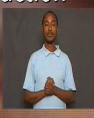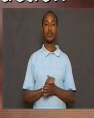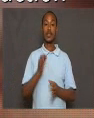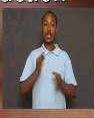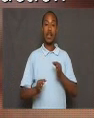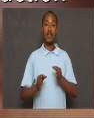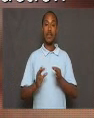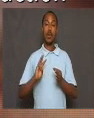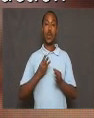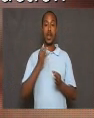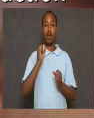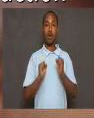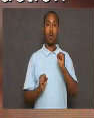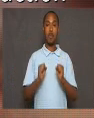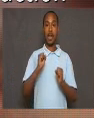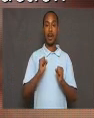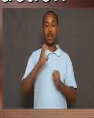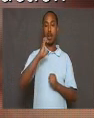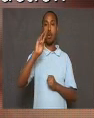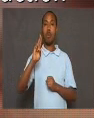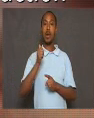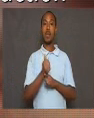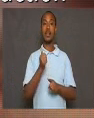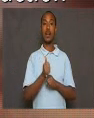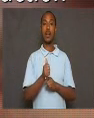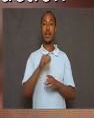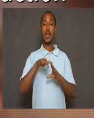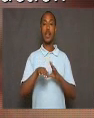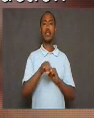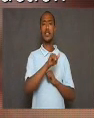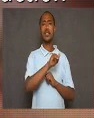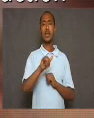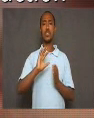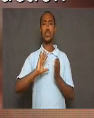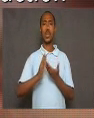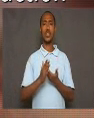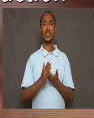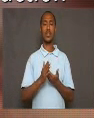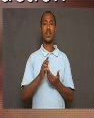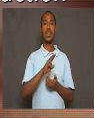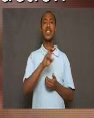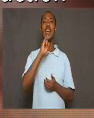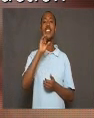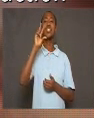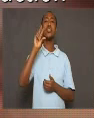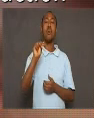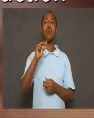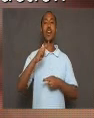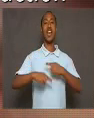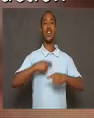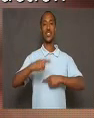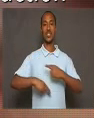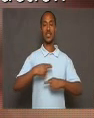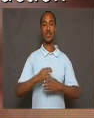If we compare copper metal in the same situation, there is no reaction.